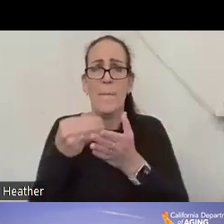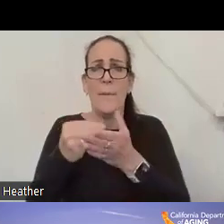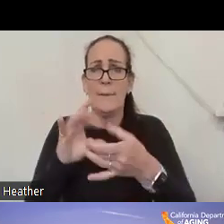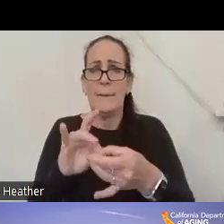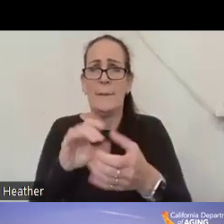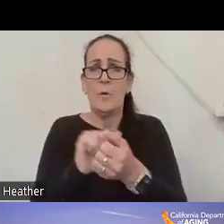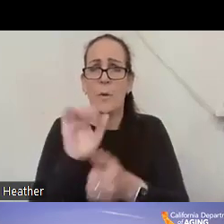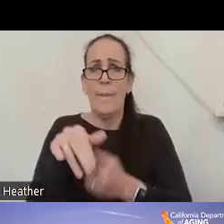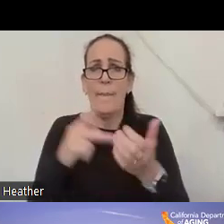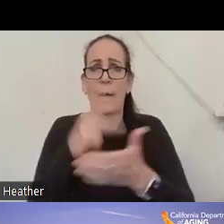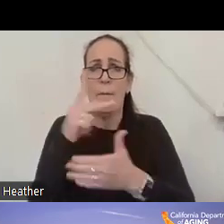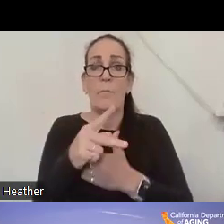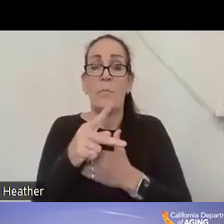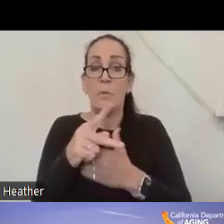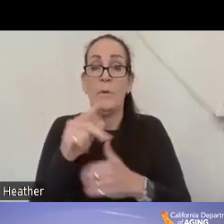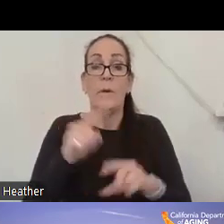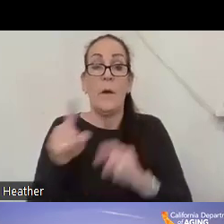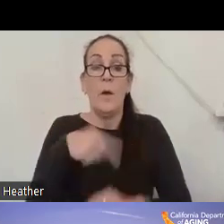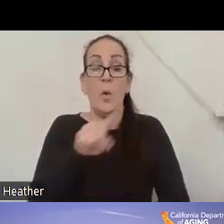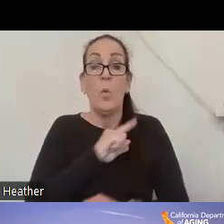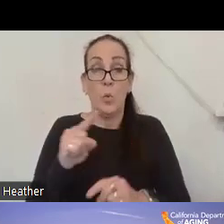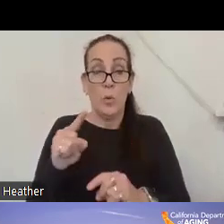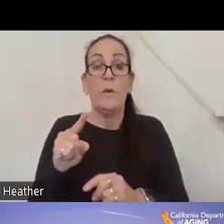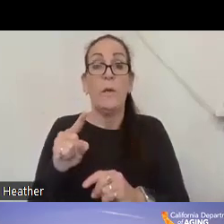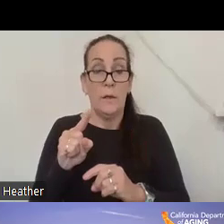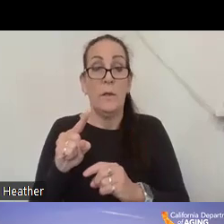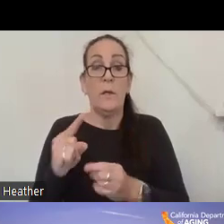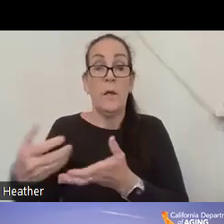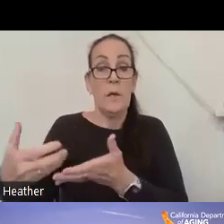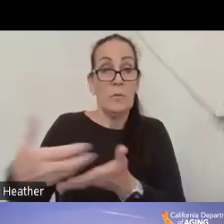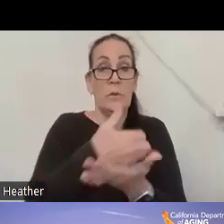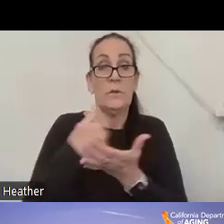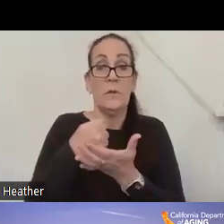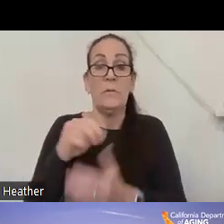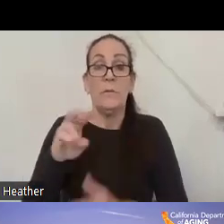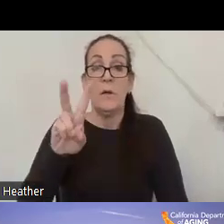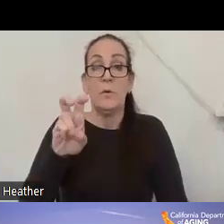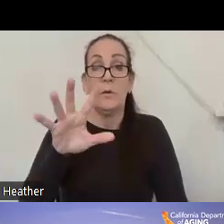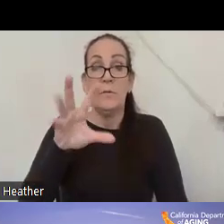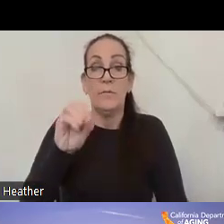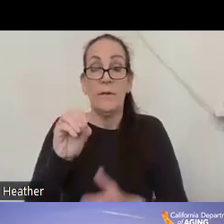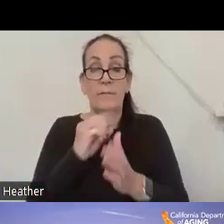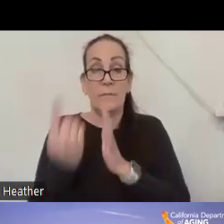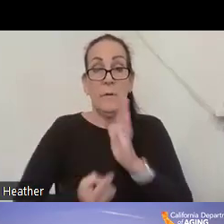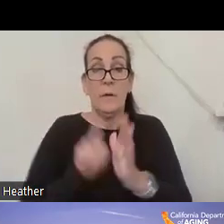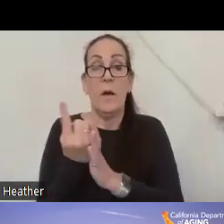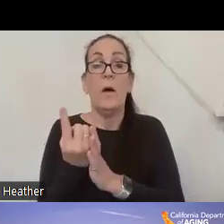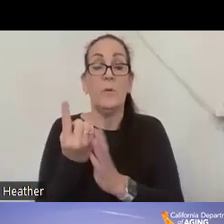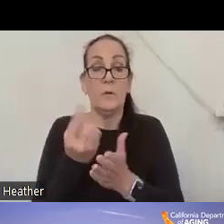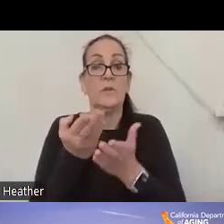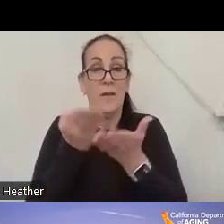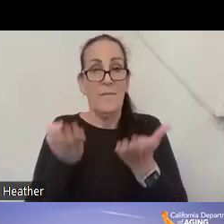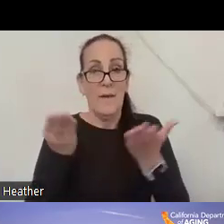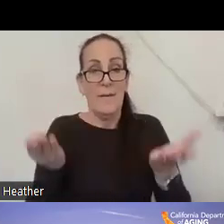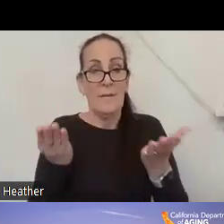are receiving 250 hours of subject matter expert to help us with technical